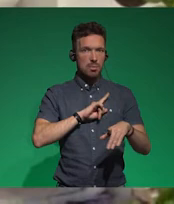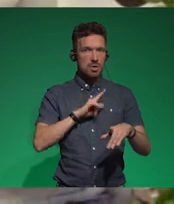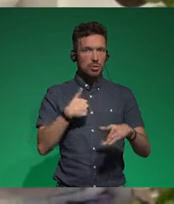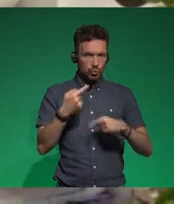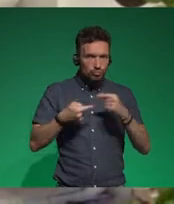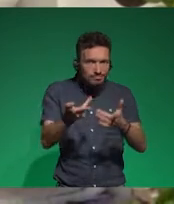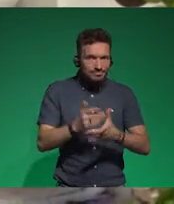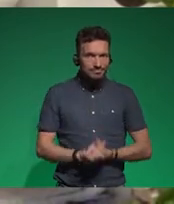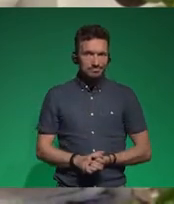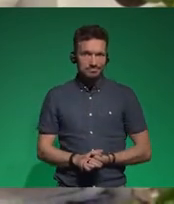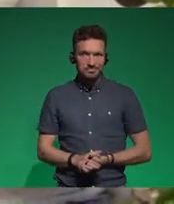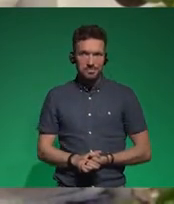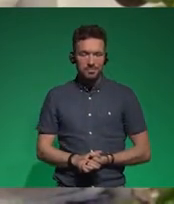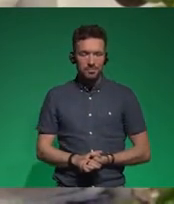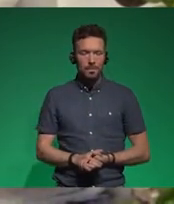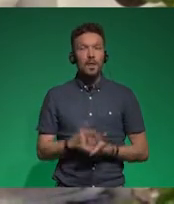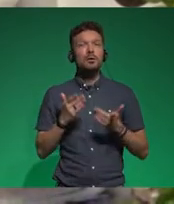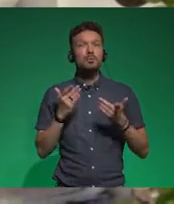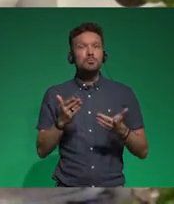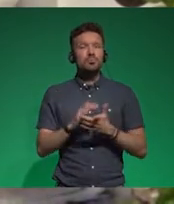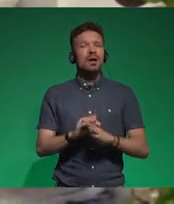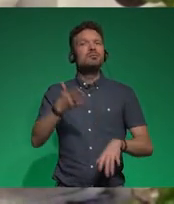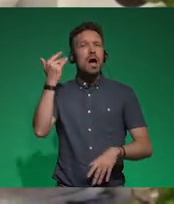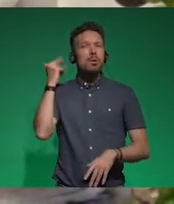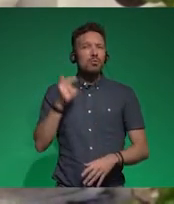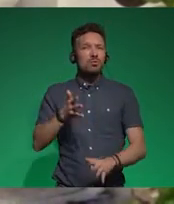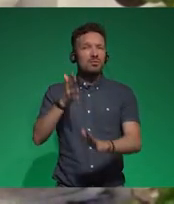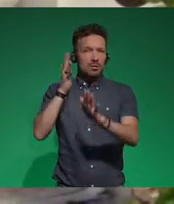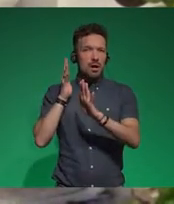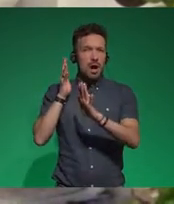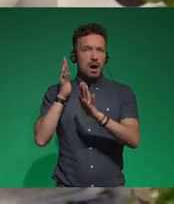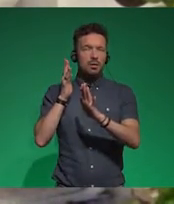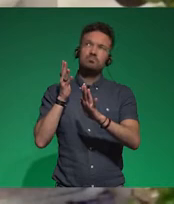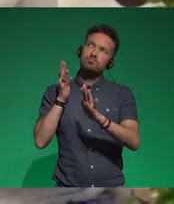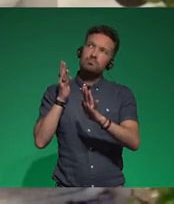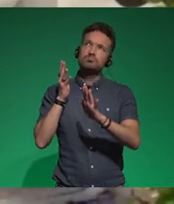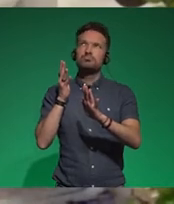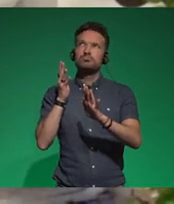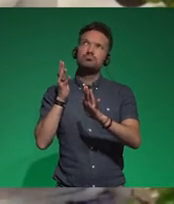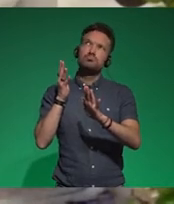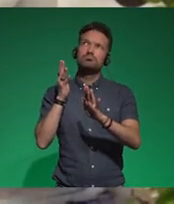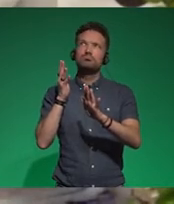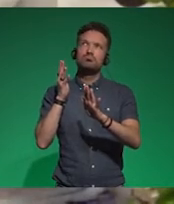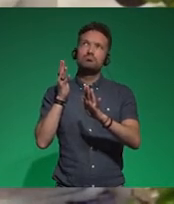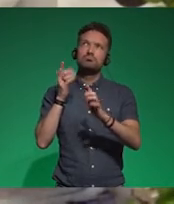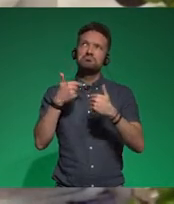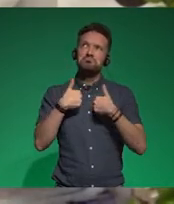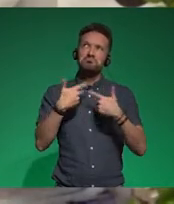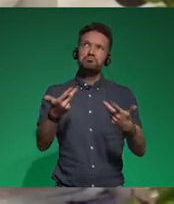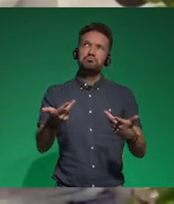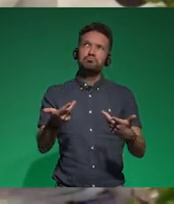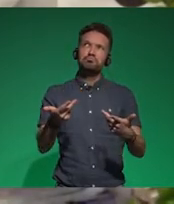it was around the time when I kind of going through this kind of shift